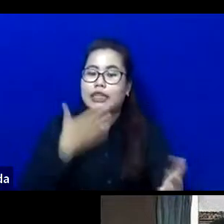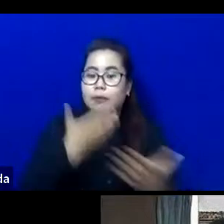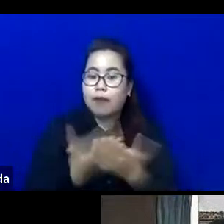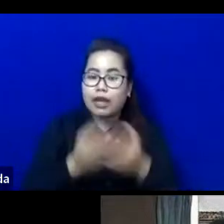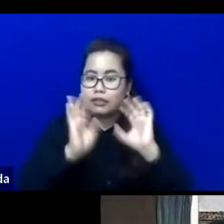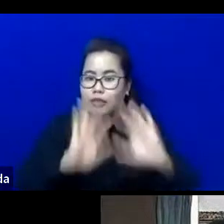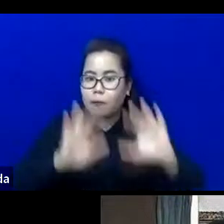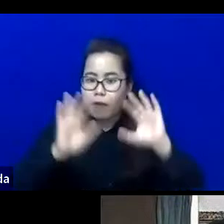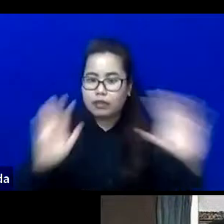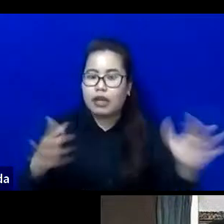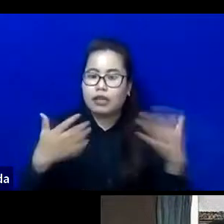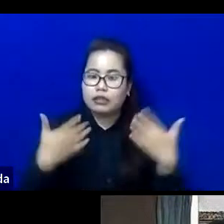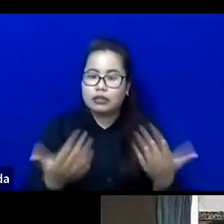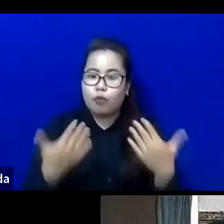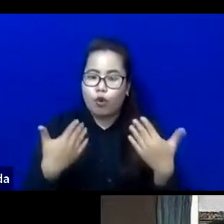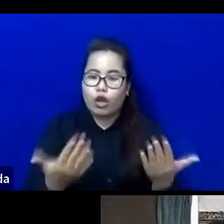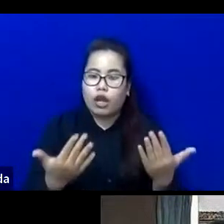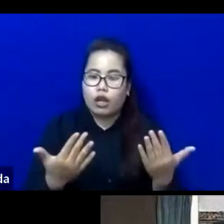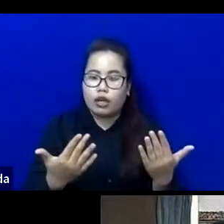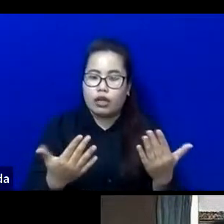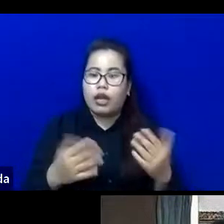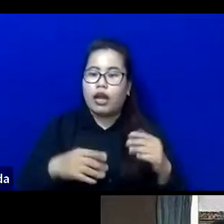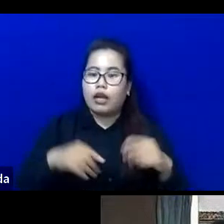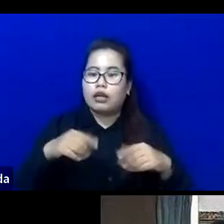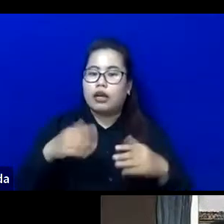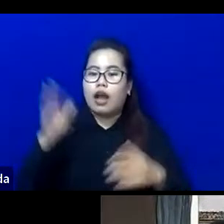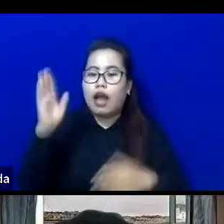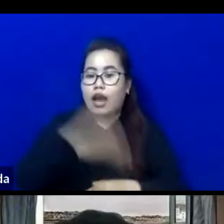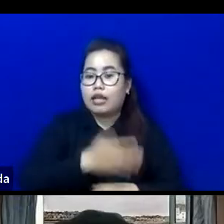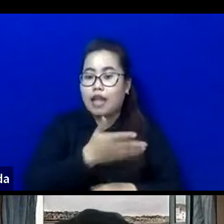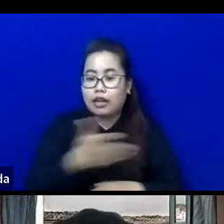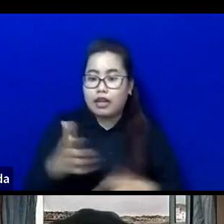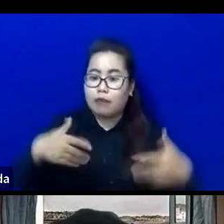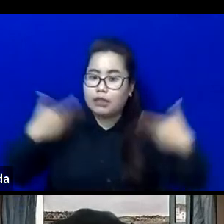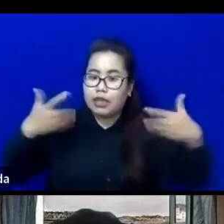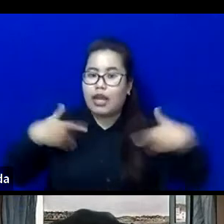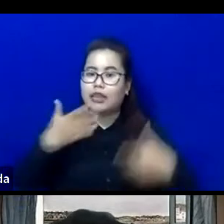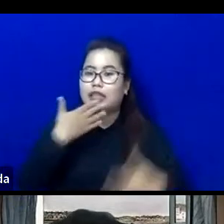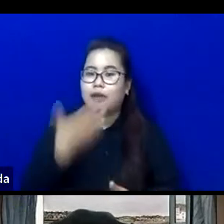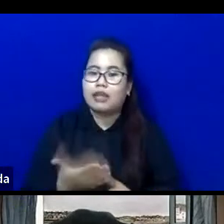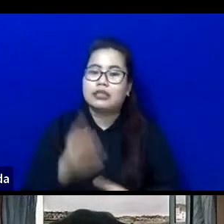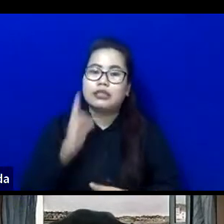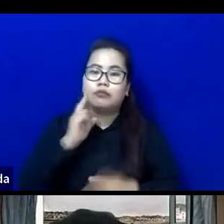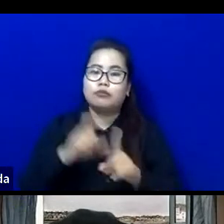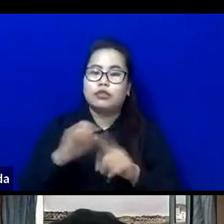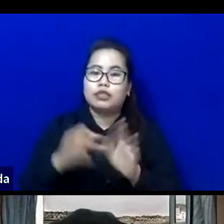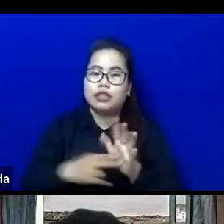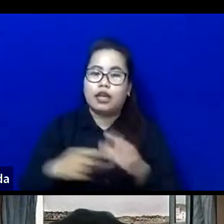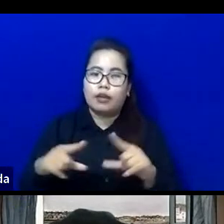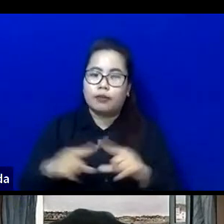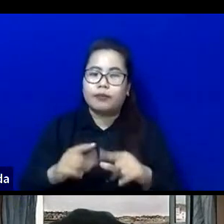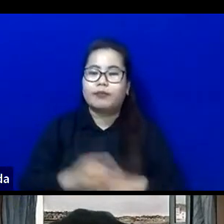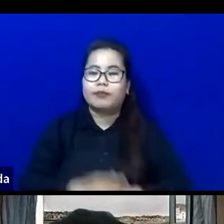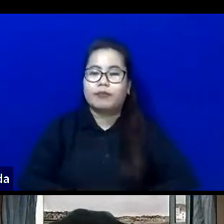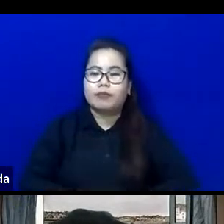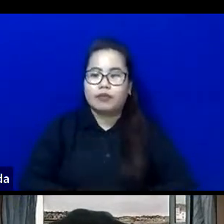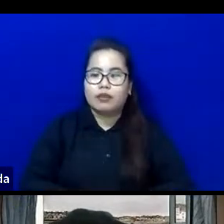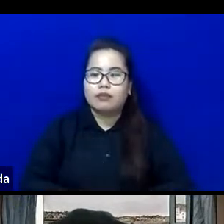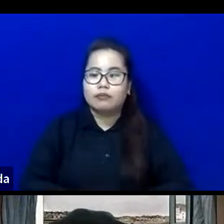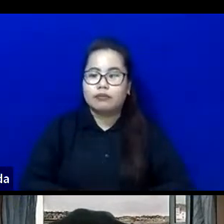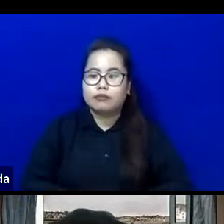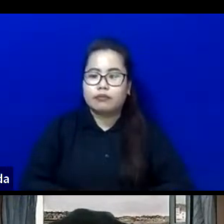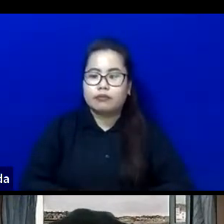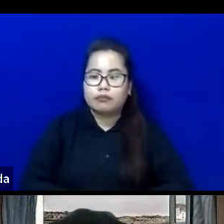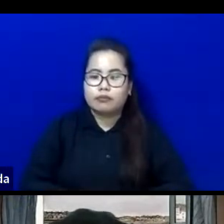I hope you have a great weekend. Thank you. Thanks, Dina. Thank you, Joe. Thanks, Pak Terima Hans. Thanks, kasih. Mbak Yeni. Thank you, Ibu